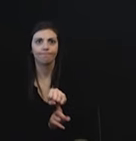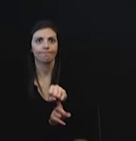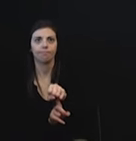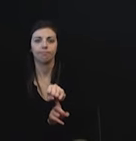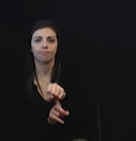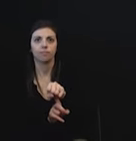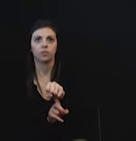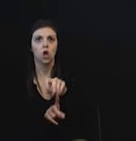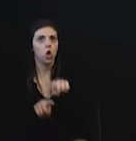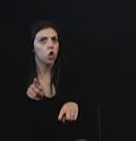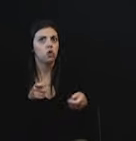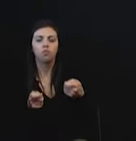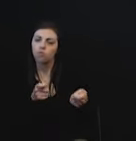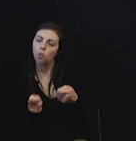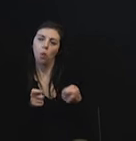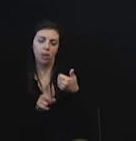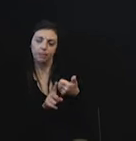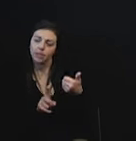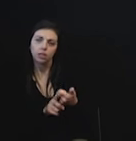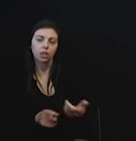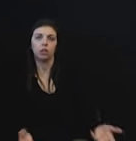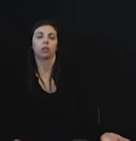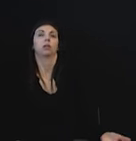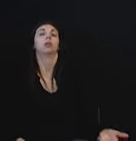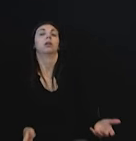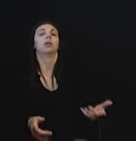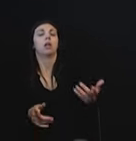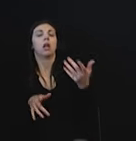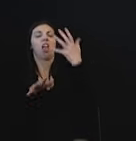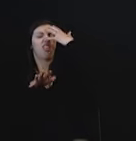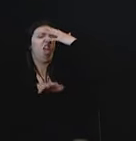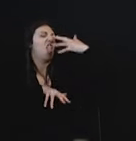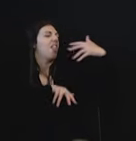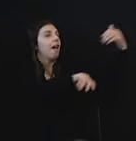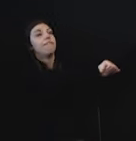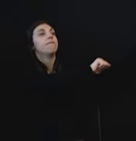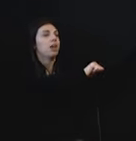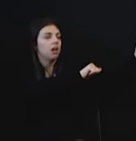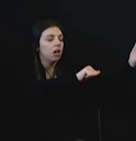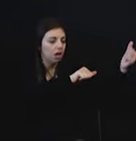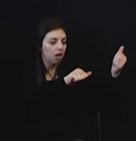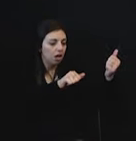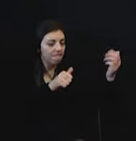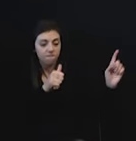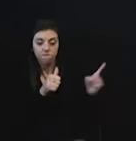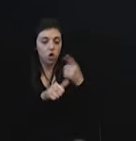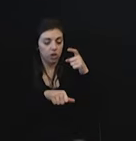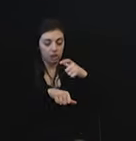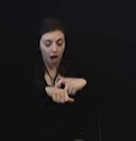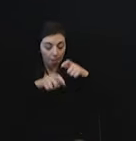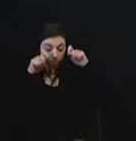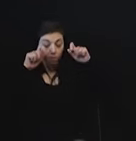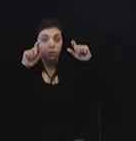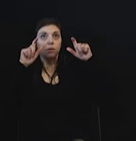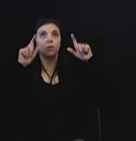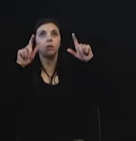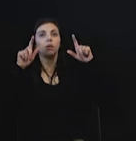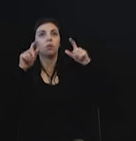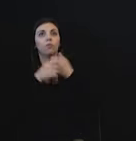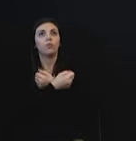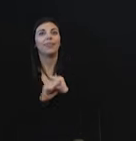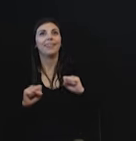first time, as he opened his eyes in freedom, and he saw